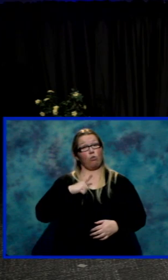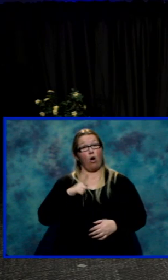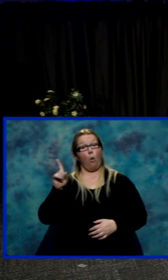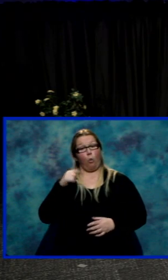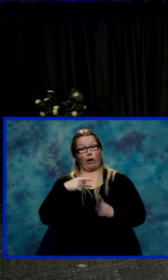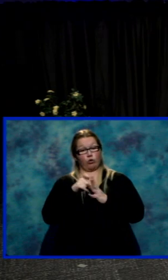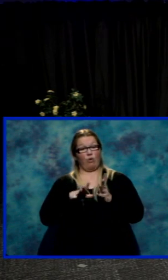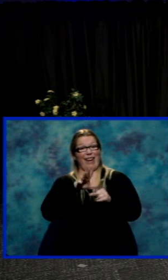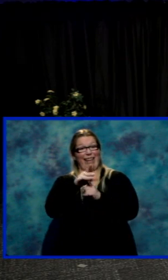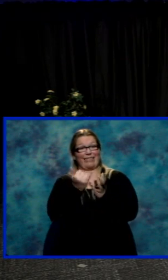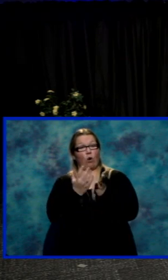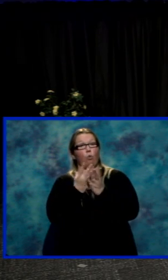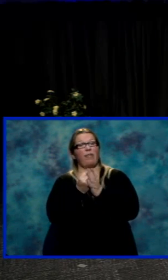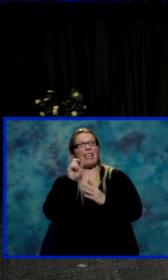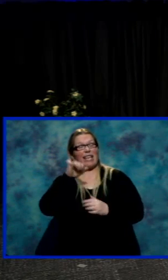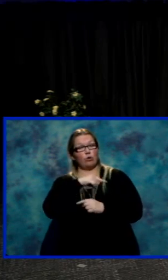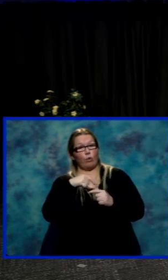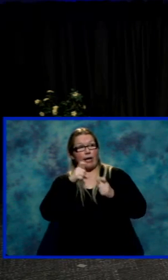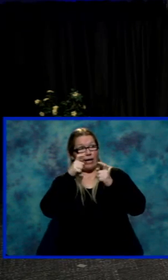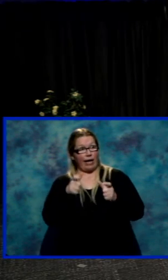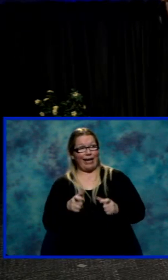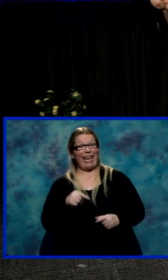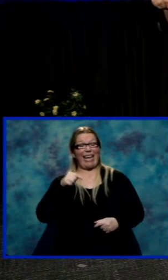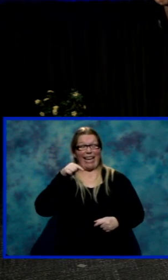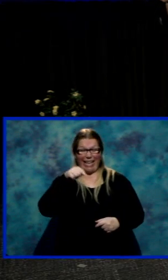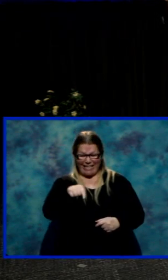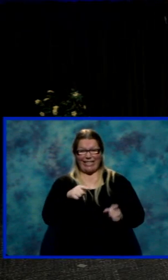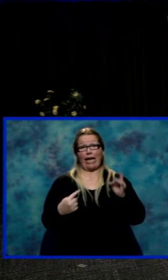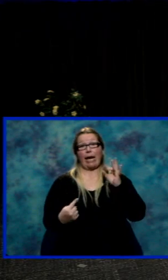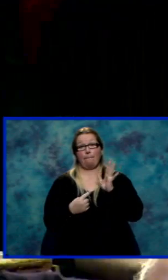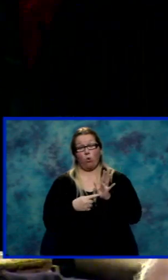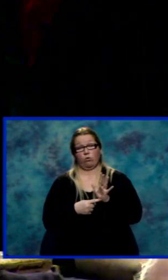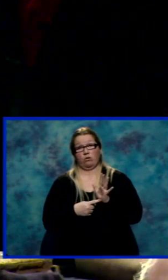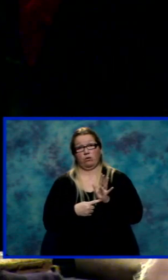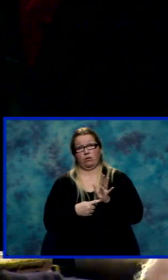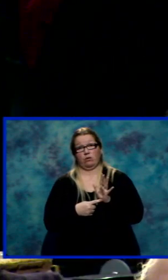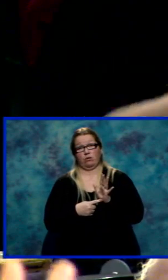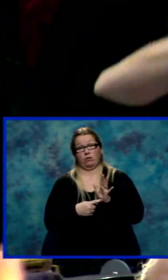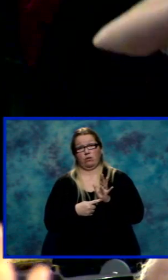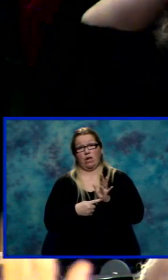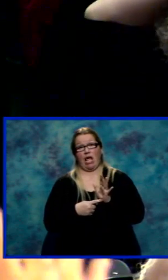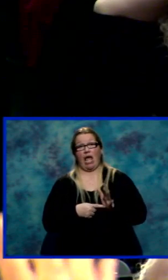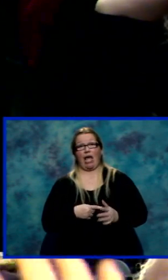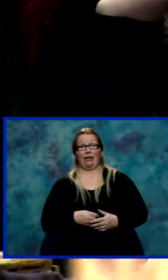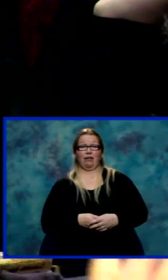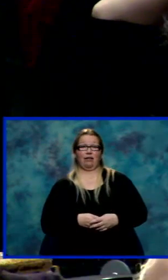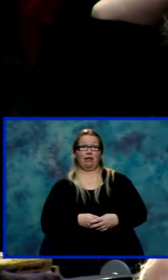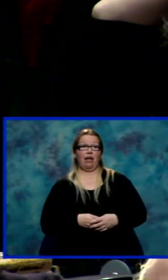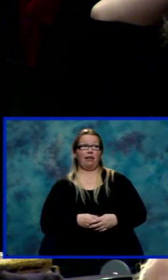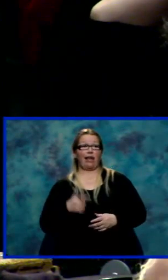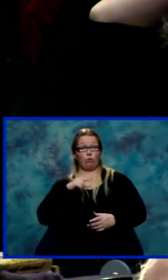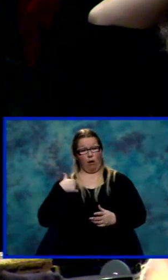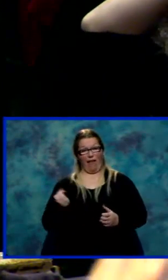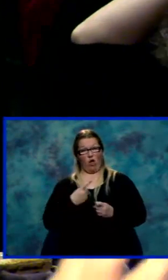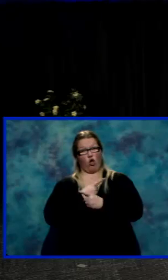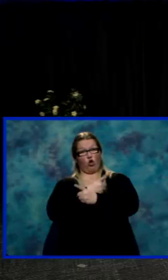next Sunday with Yes We Care is so important. Amen. And it's why that if we have you, our people,